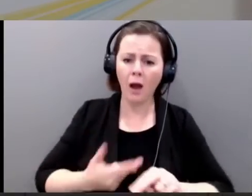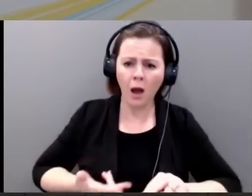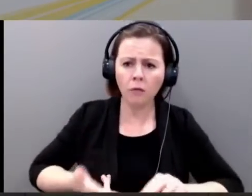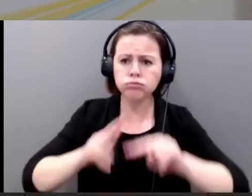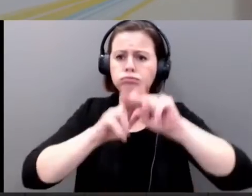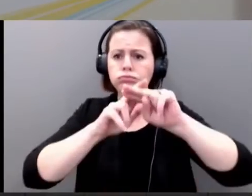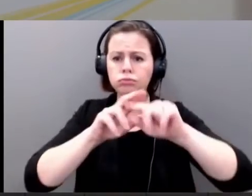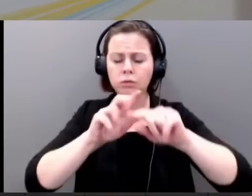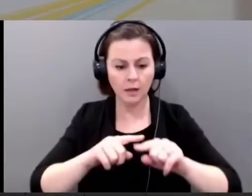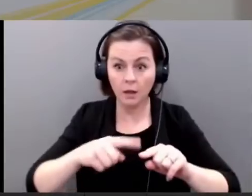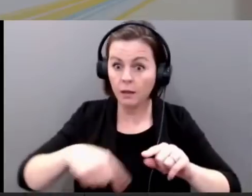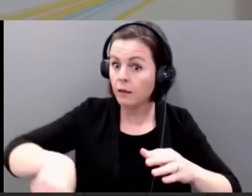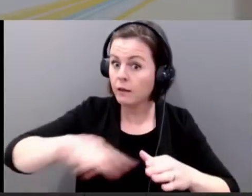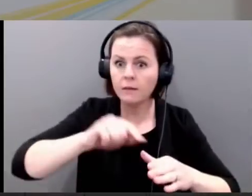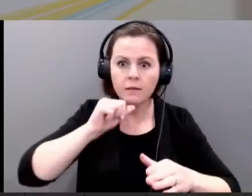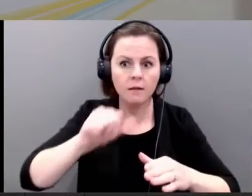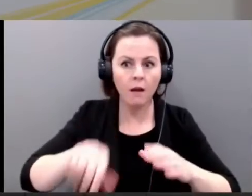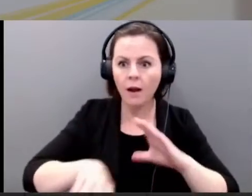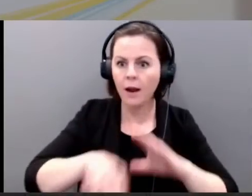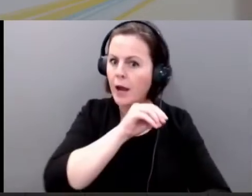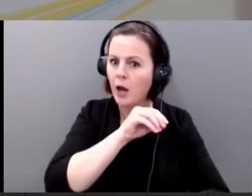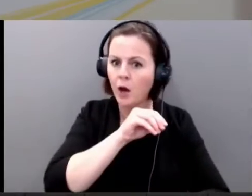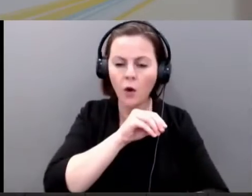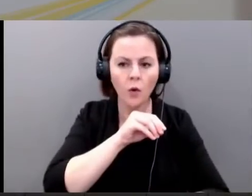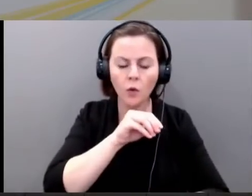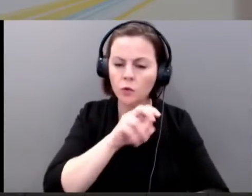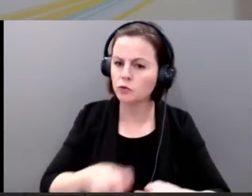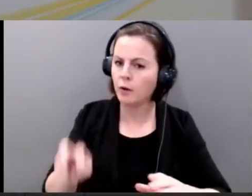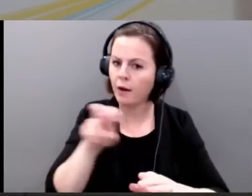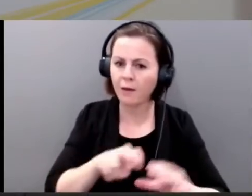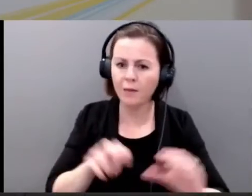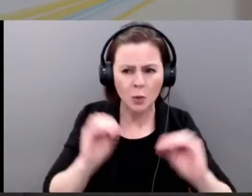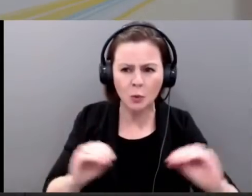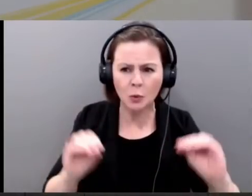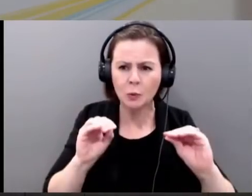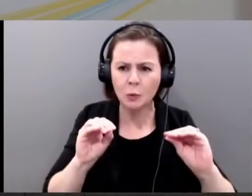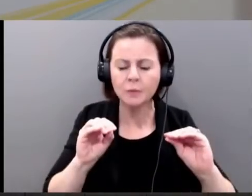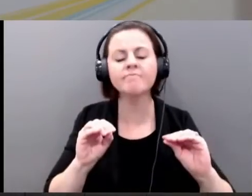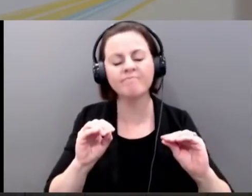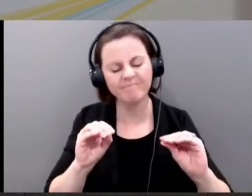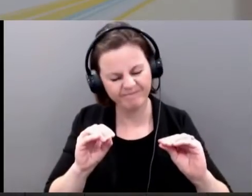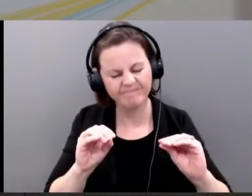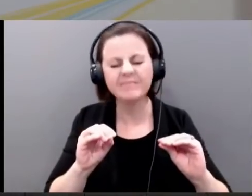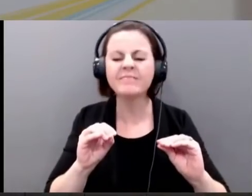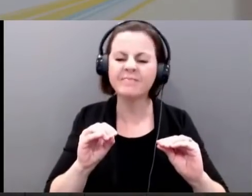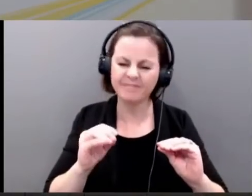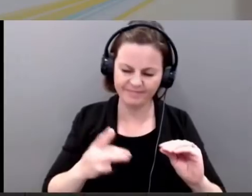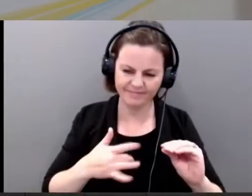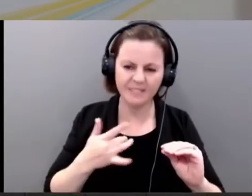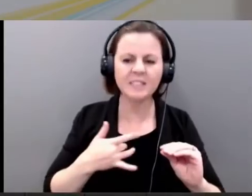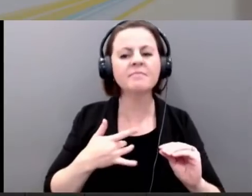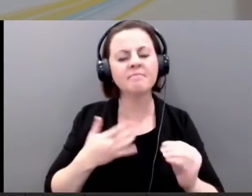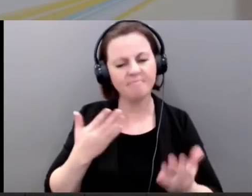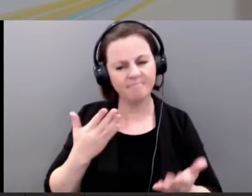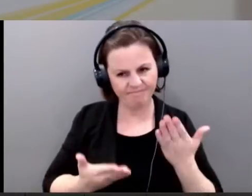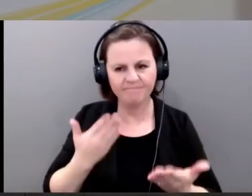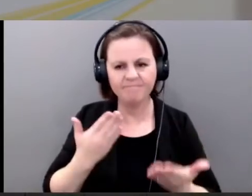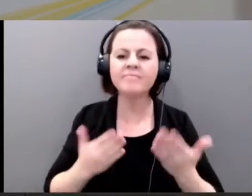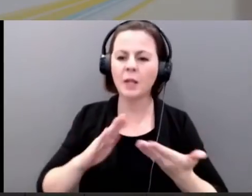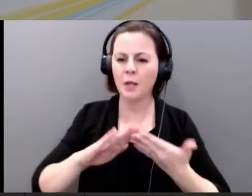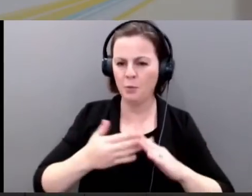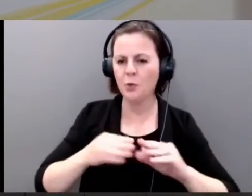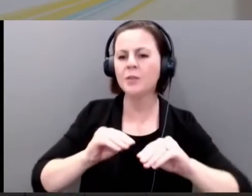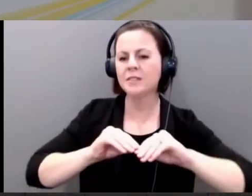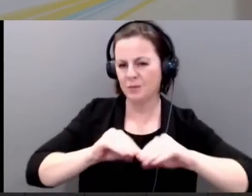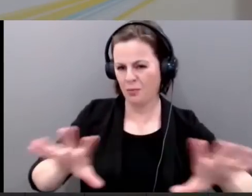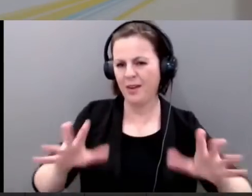is concerning. This situation does suggest there is community spread of COVID-19 and PEI. I am worried about what